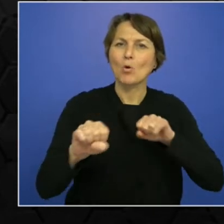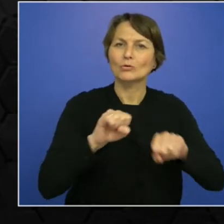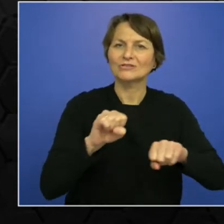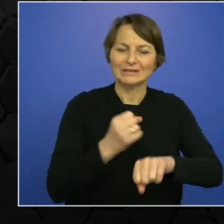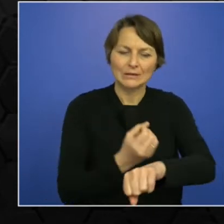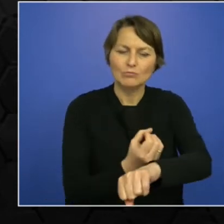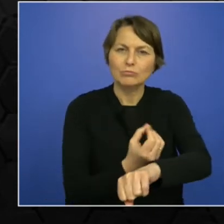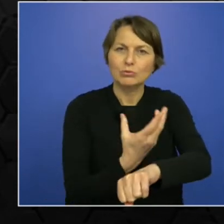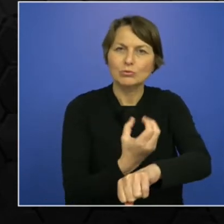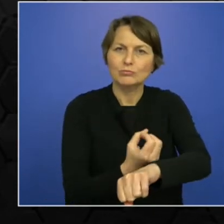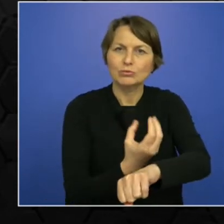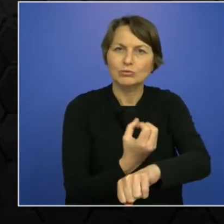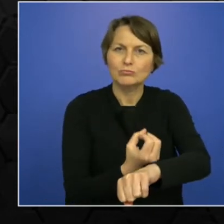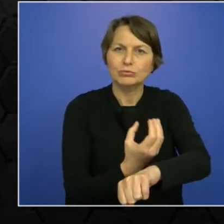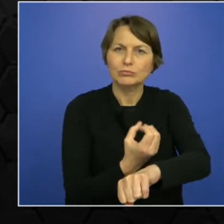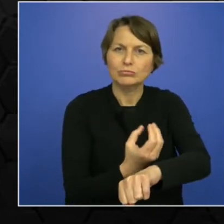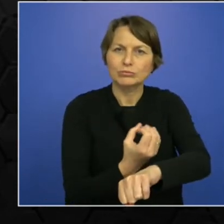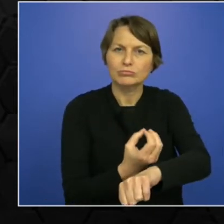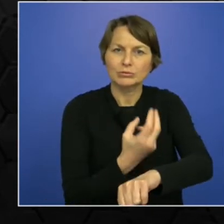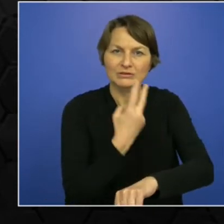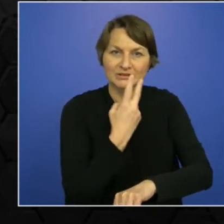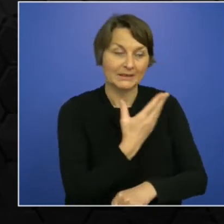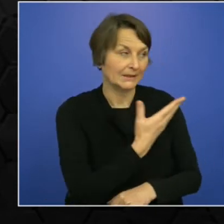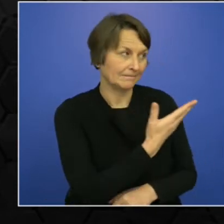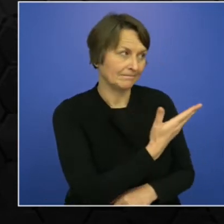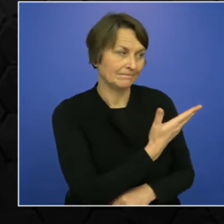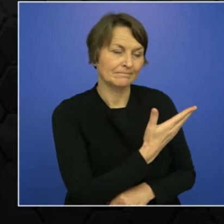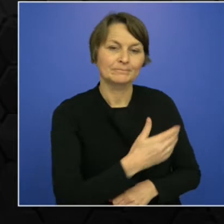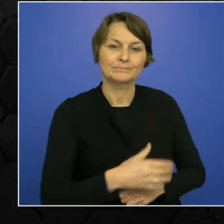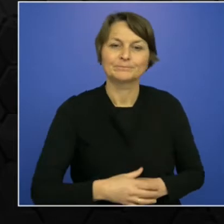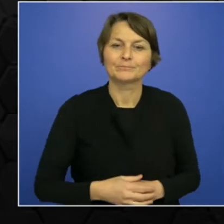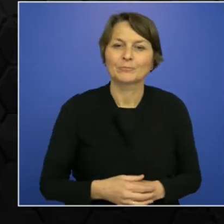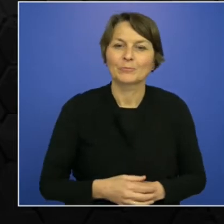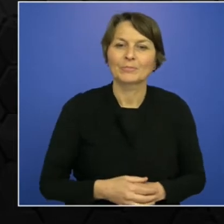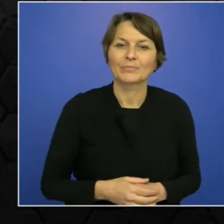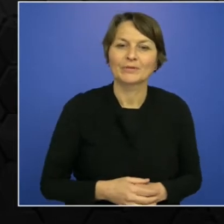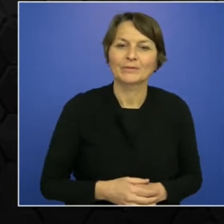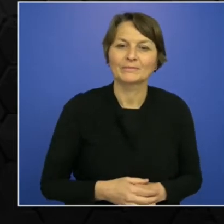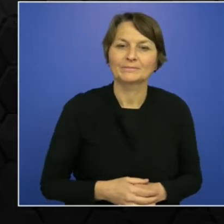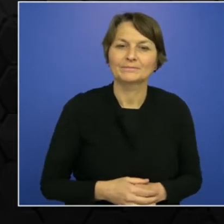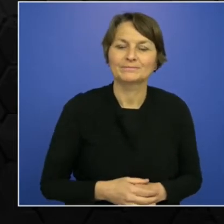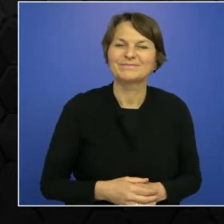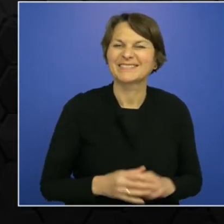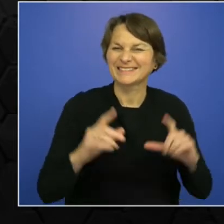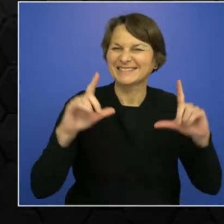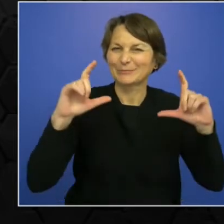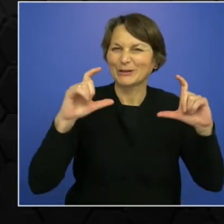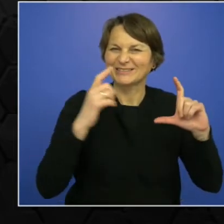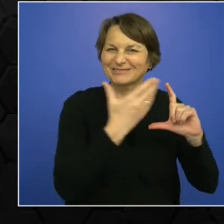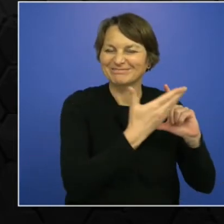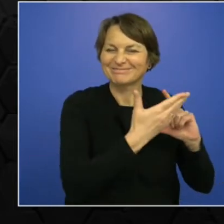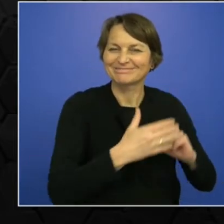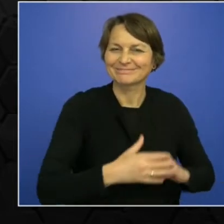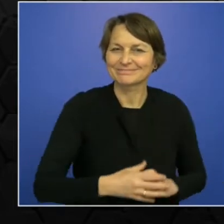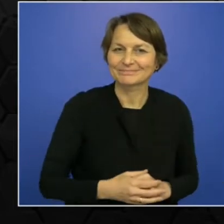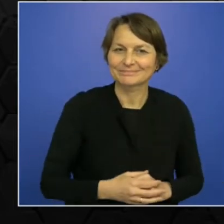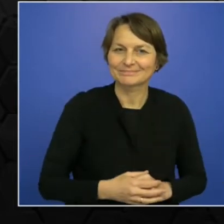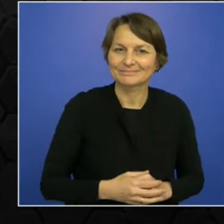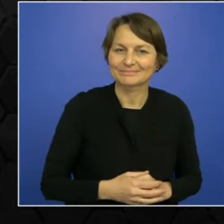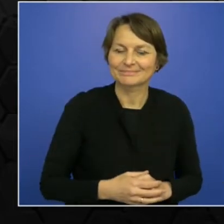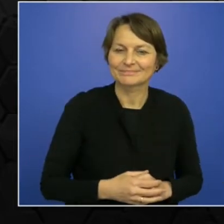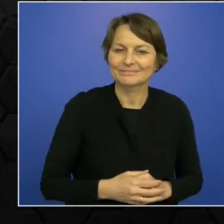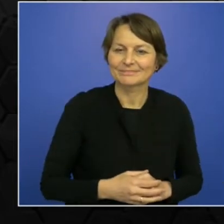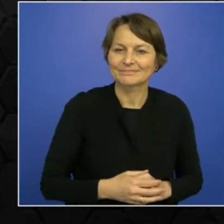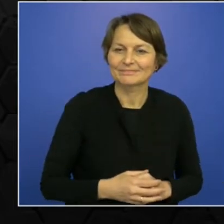you're seeing right now is actually images of the sensor. So what we did is that we decided we would mount the